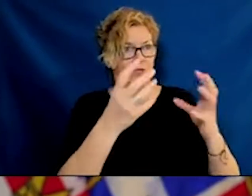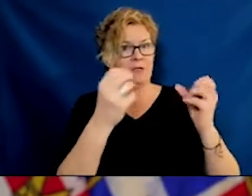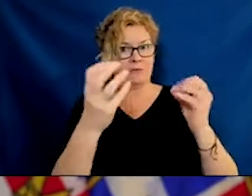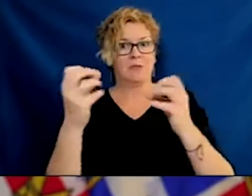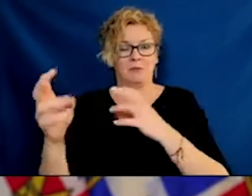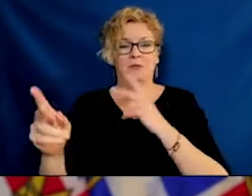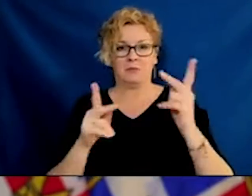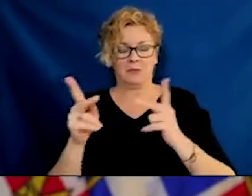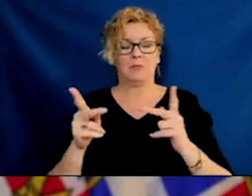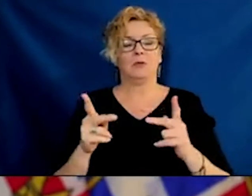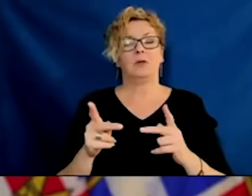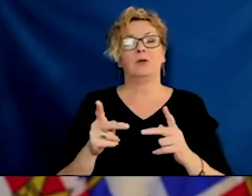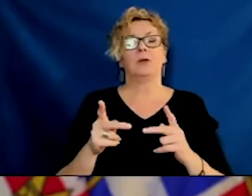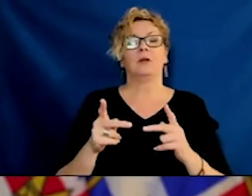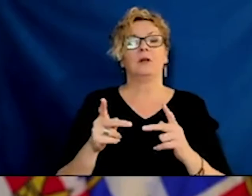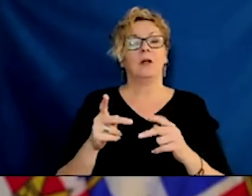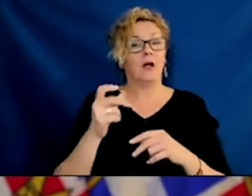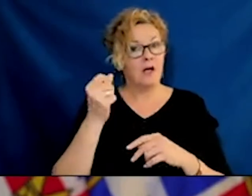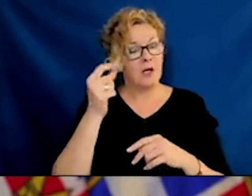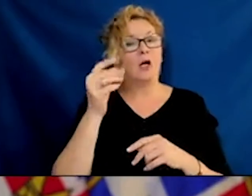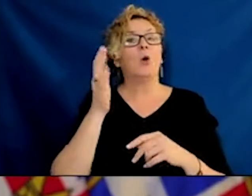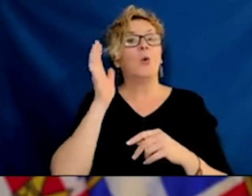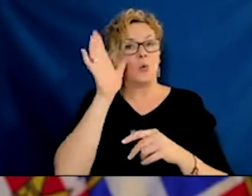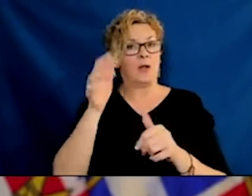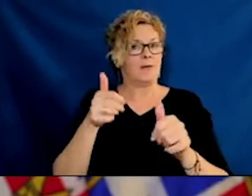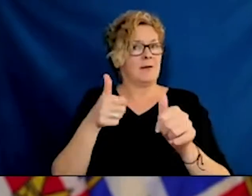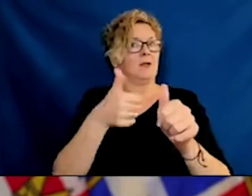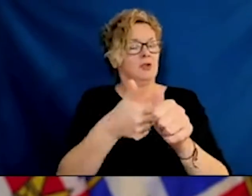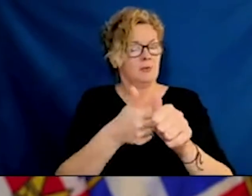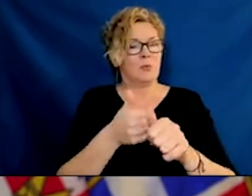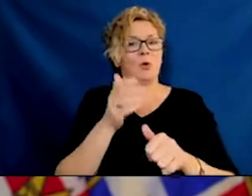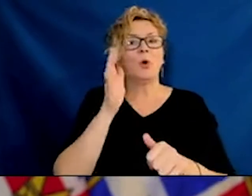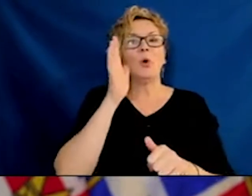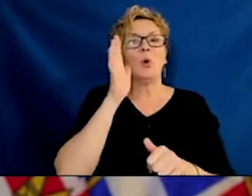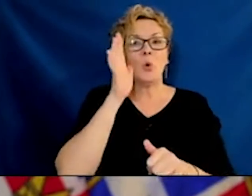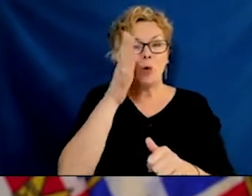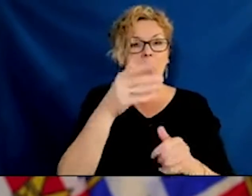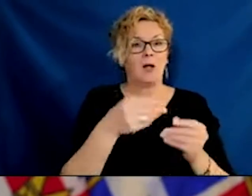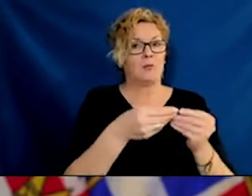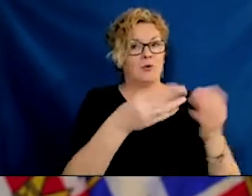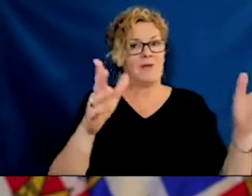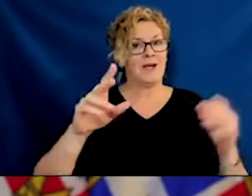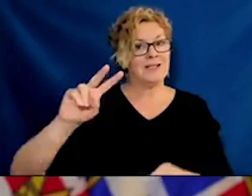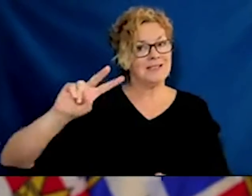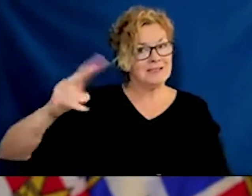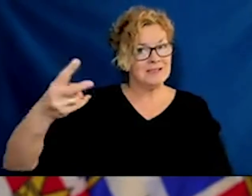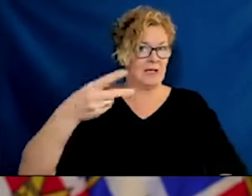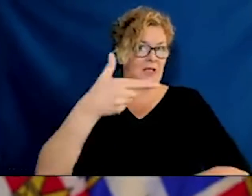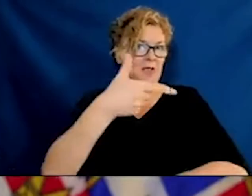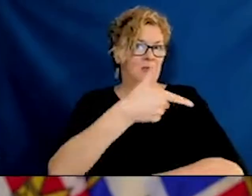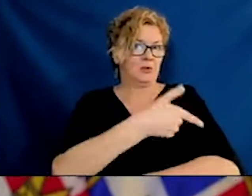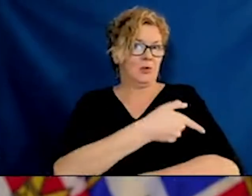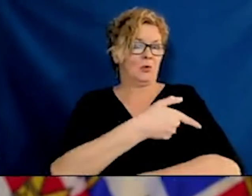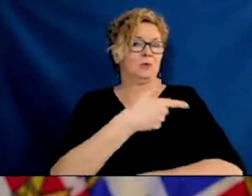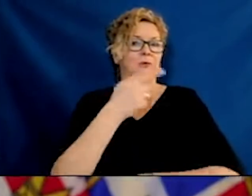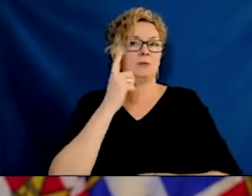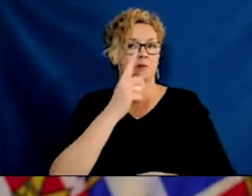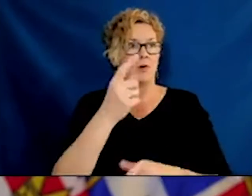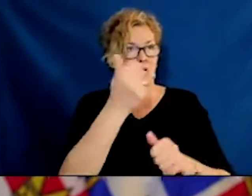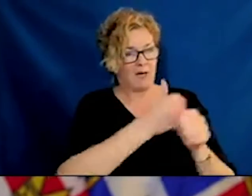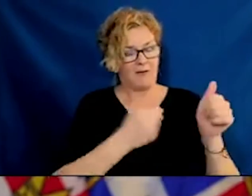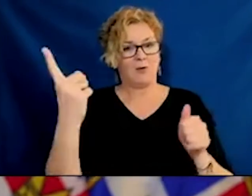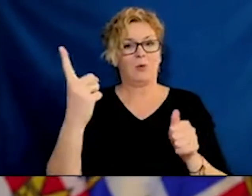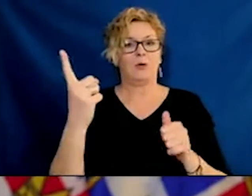these doses, and we will be providing the second dose of vaccine to everybody as soon as we